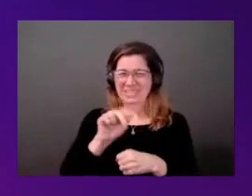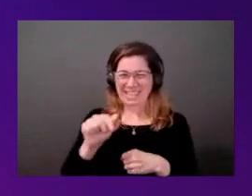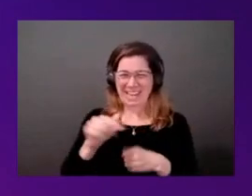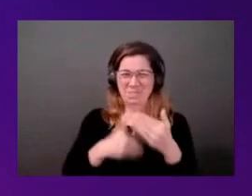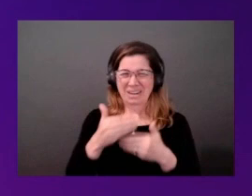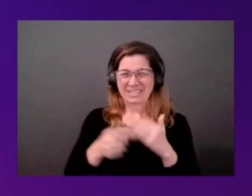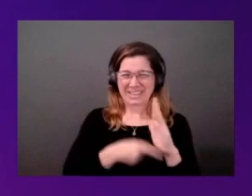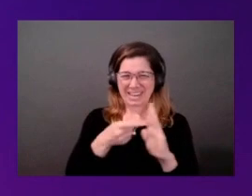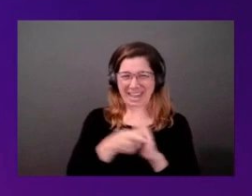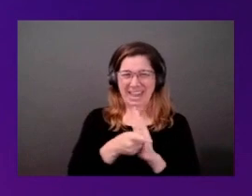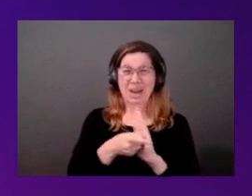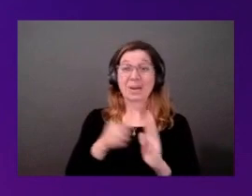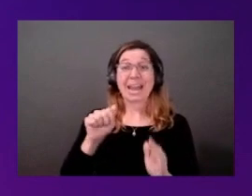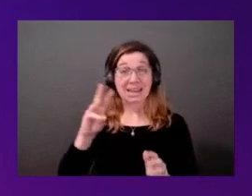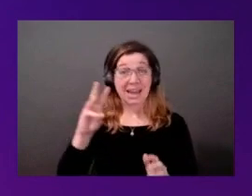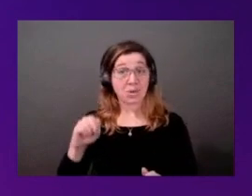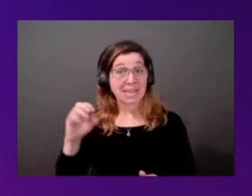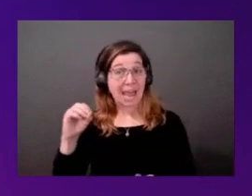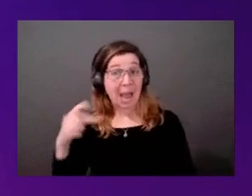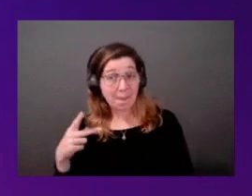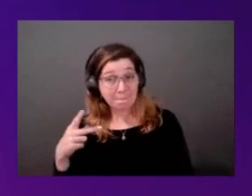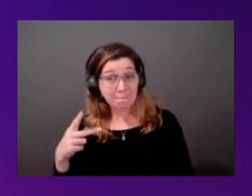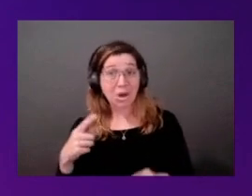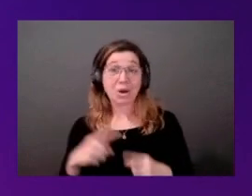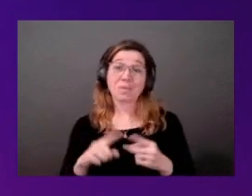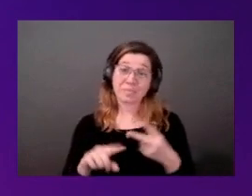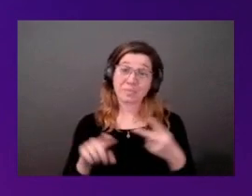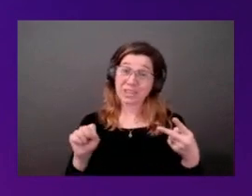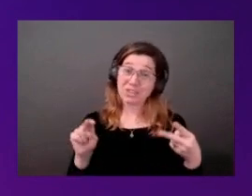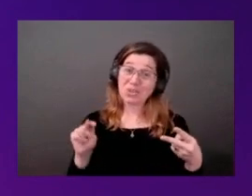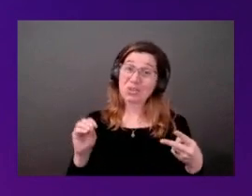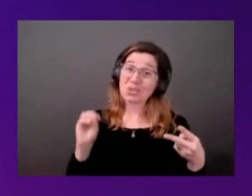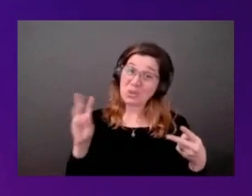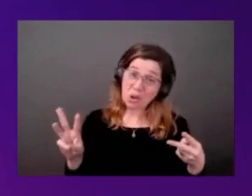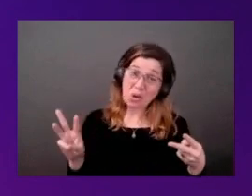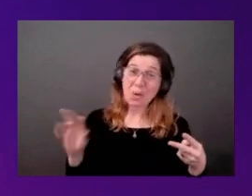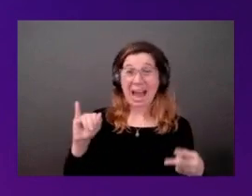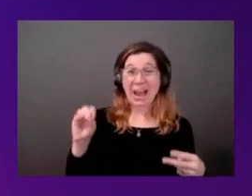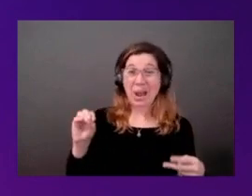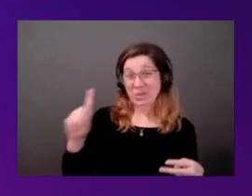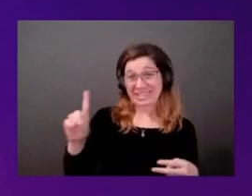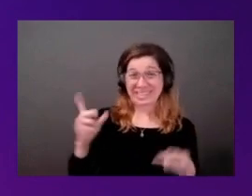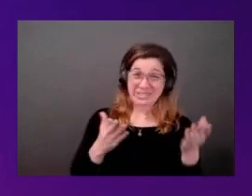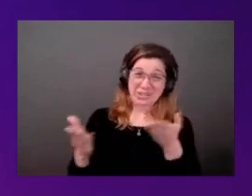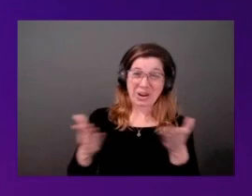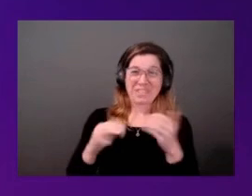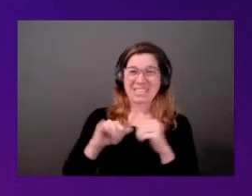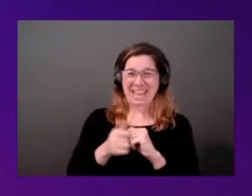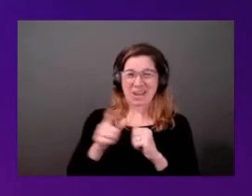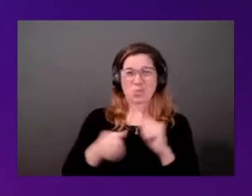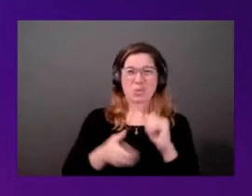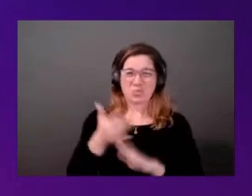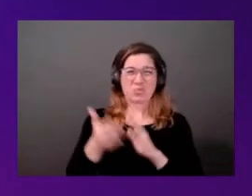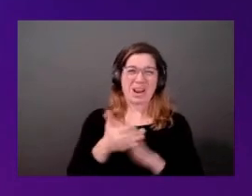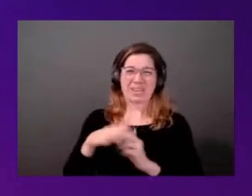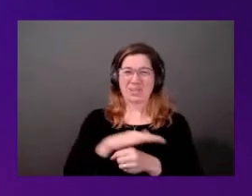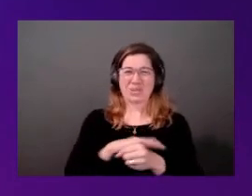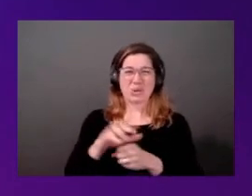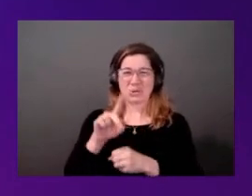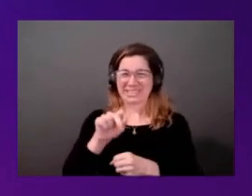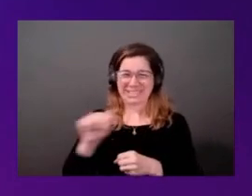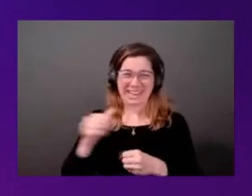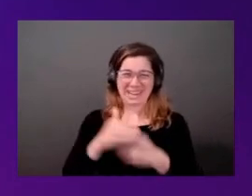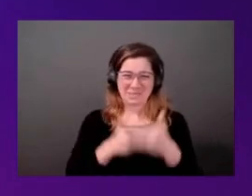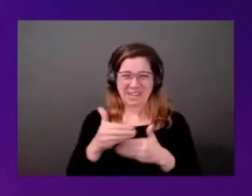AWS Outpost, AWS Snow, as well as IoT services on how you could run local data processing on your